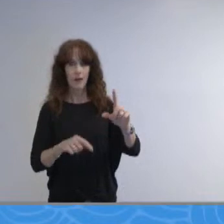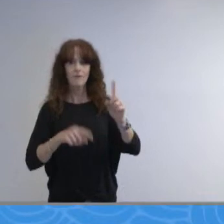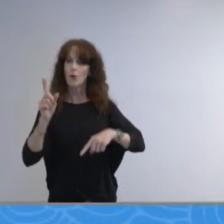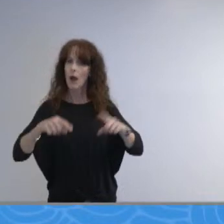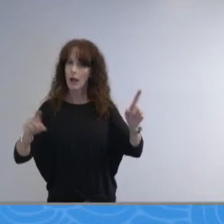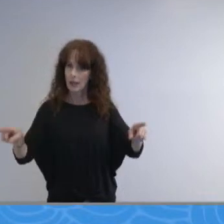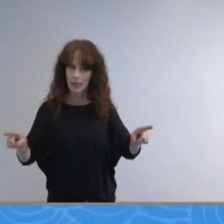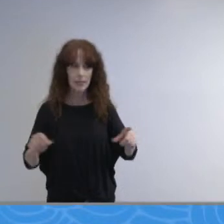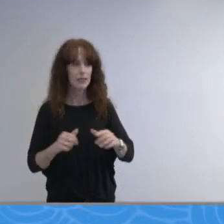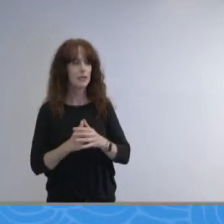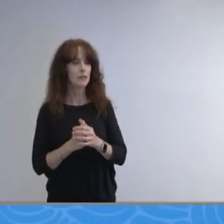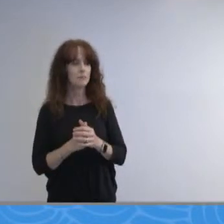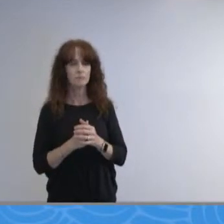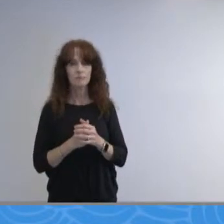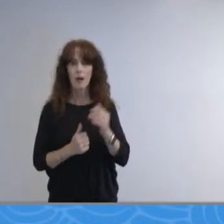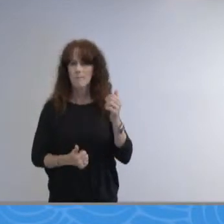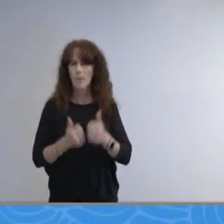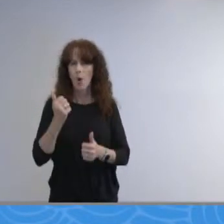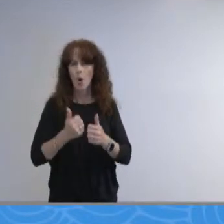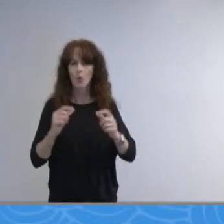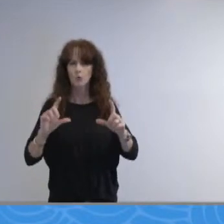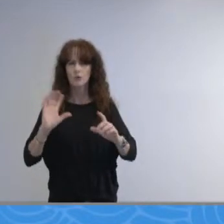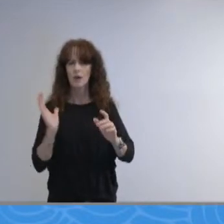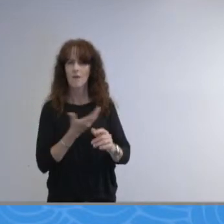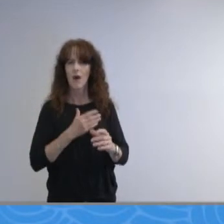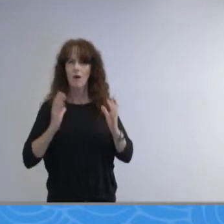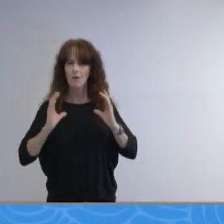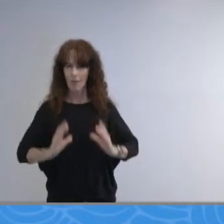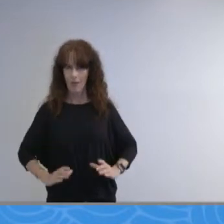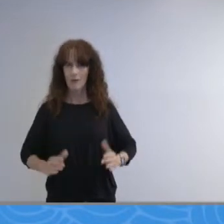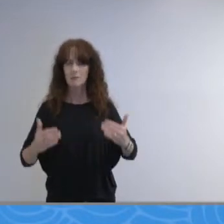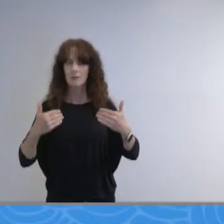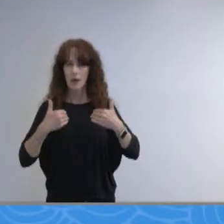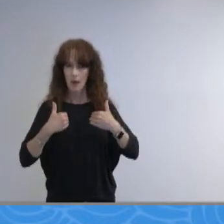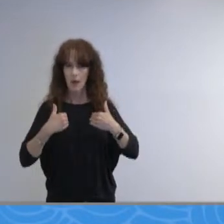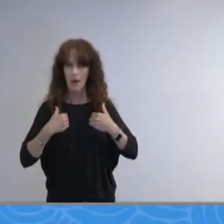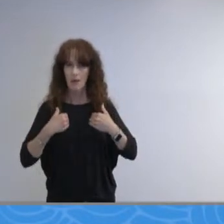variety of them. Most of our clients do have